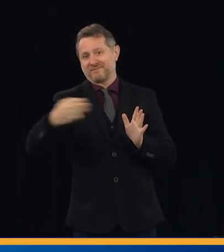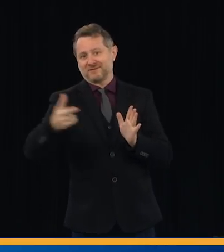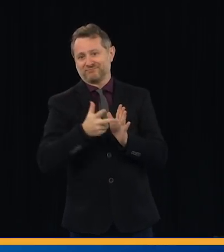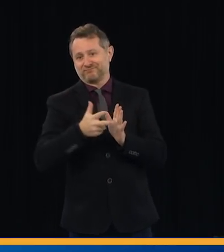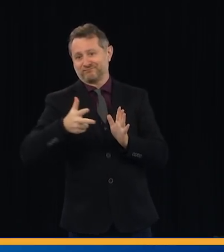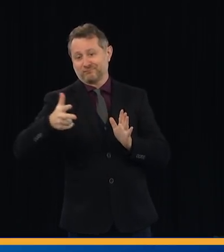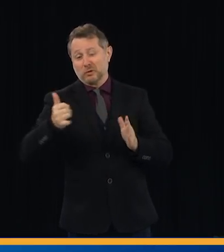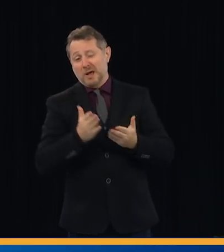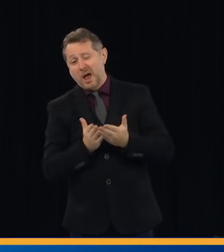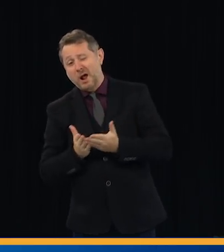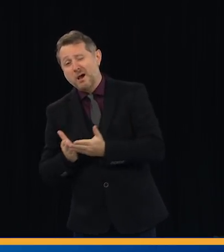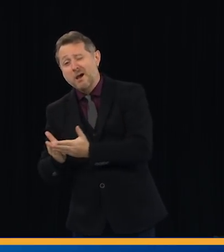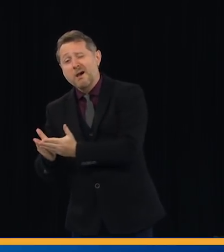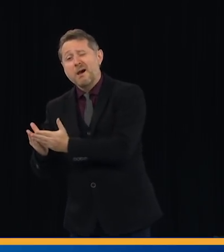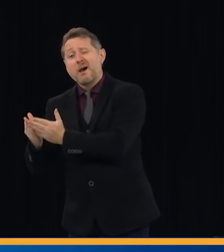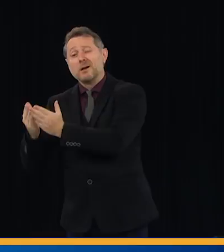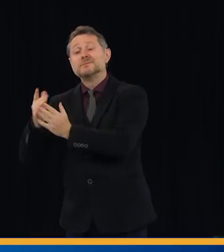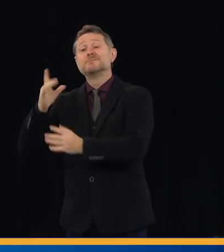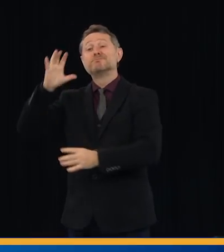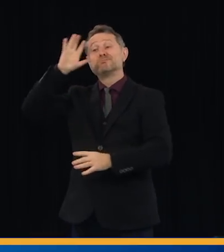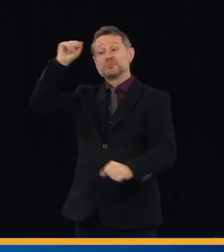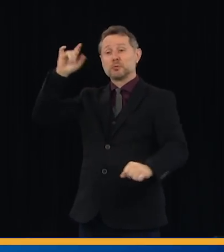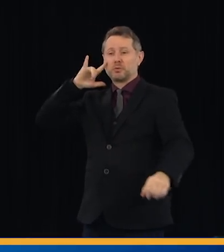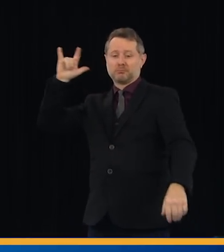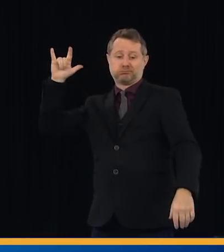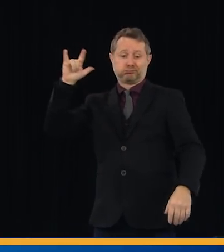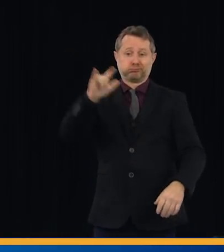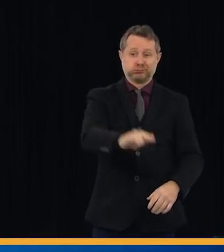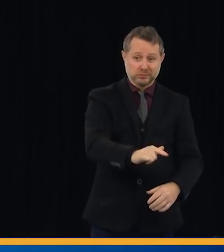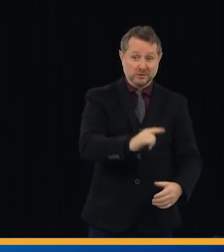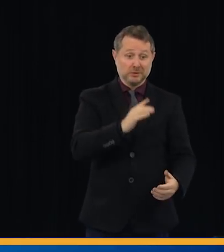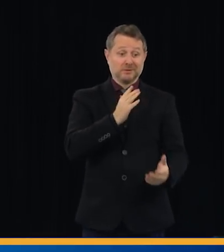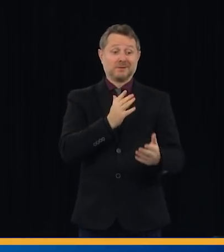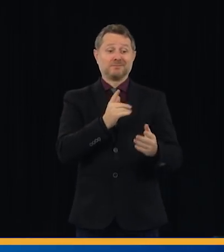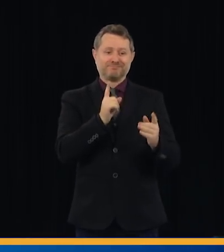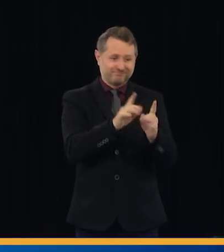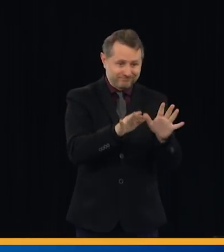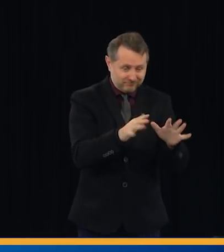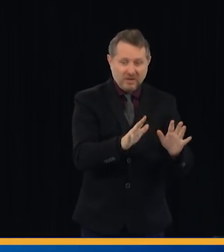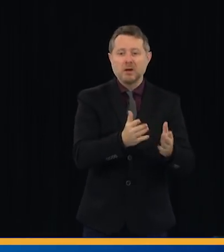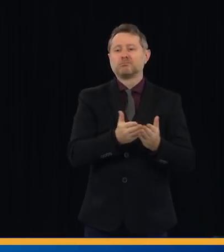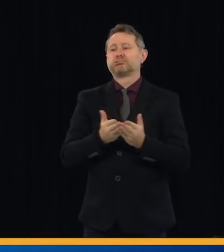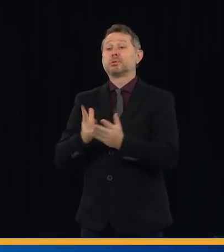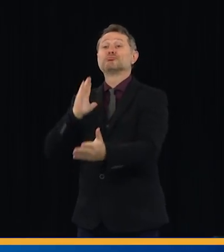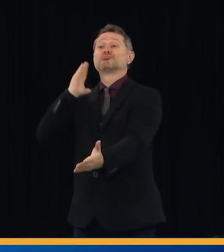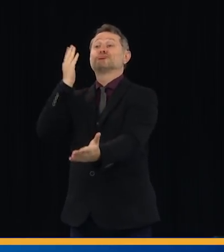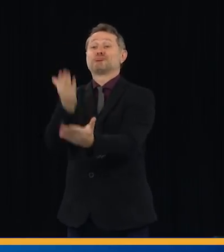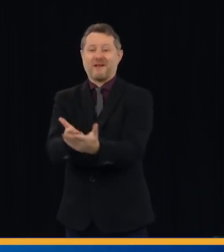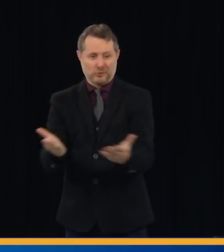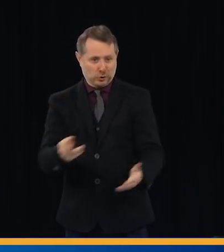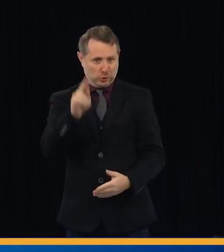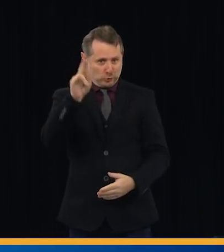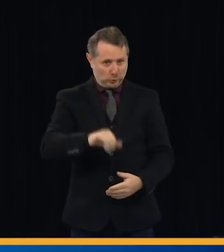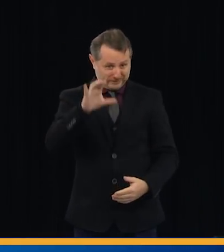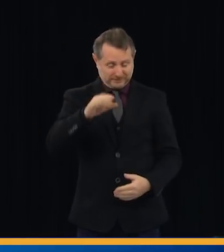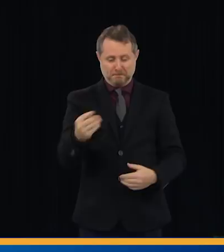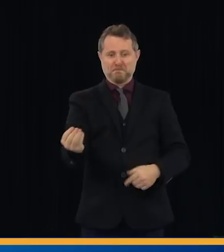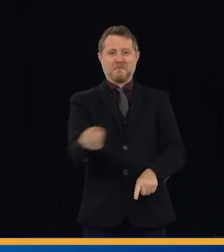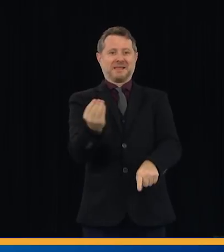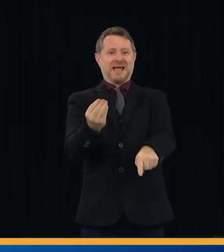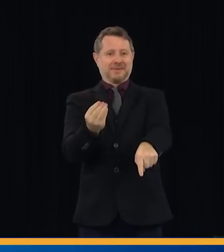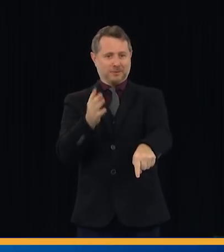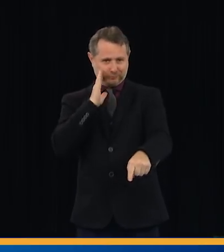is going to be seeing it off. It should be here on Monday. That will bring 1,000 beds. It also brings